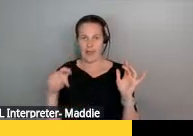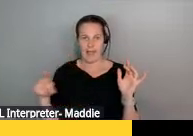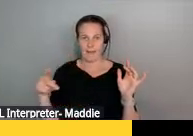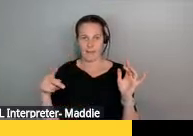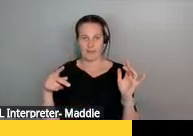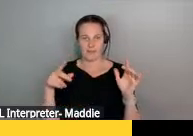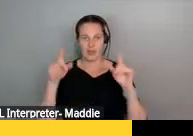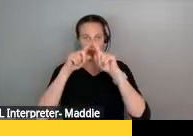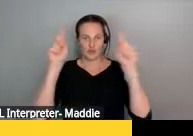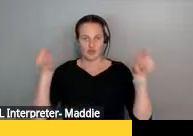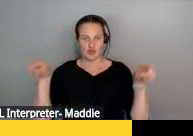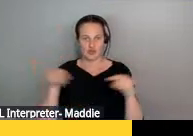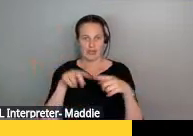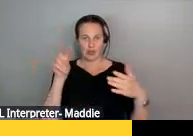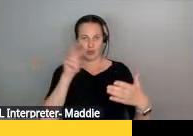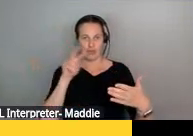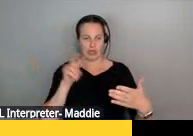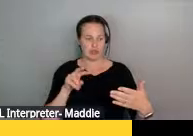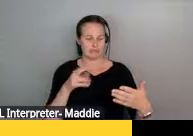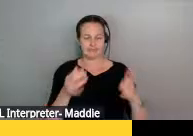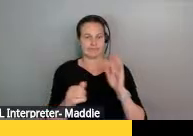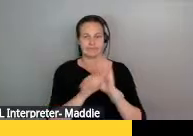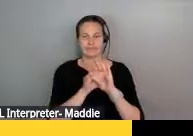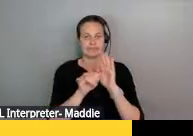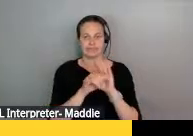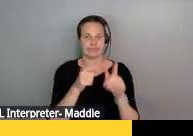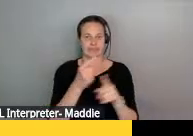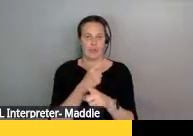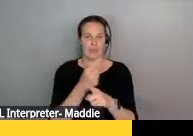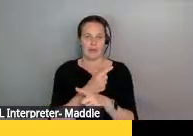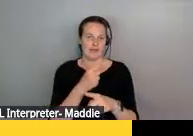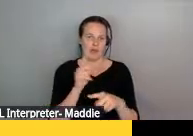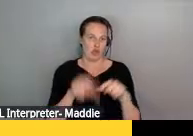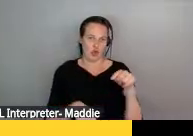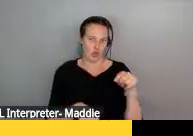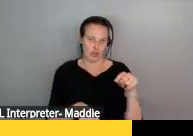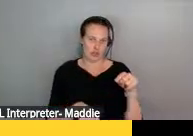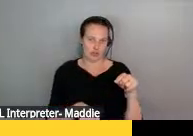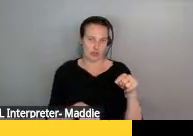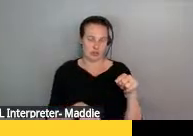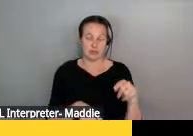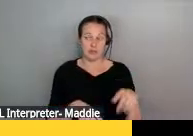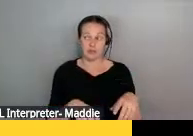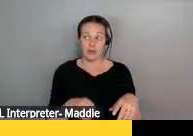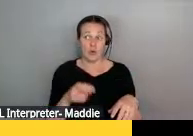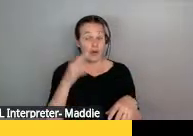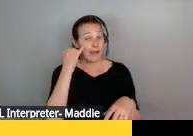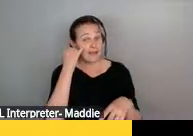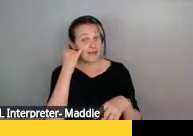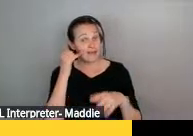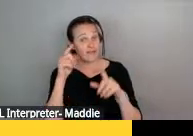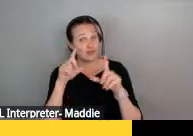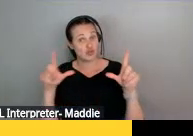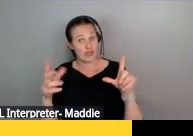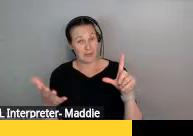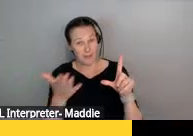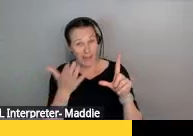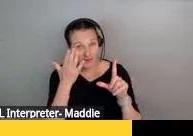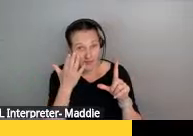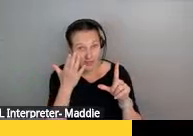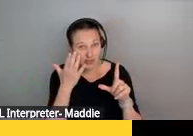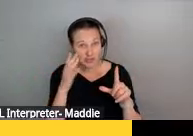not identify properly. Or if the person used screen magnification and text being